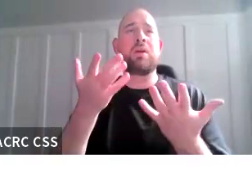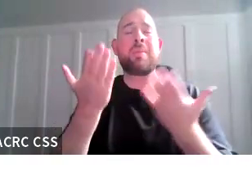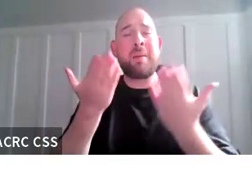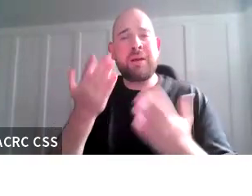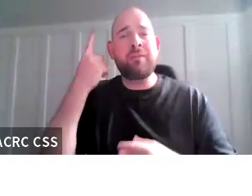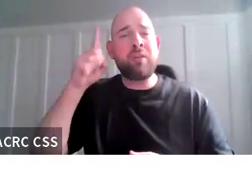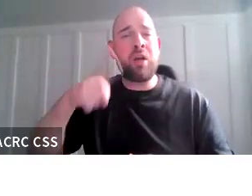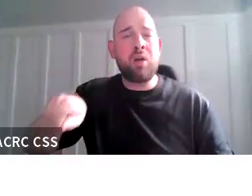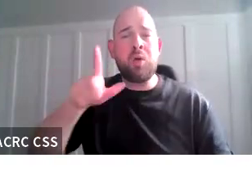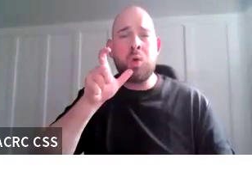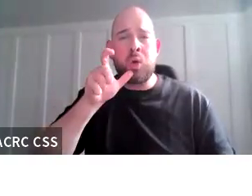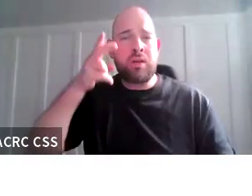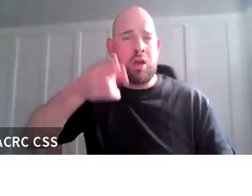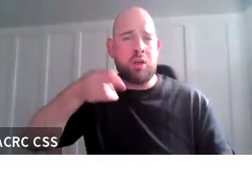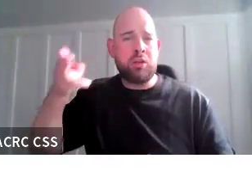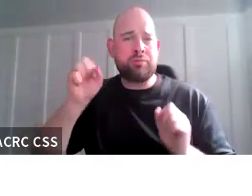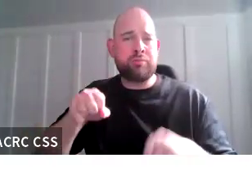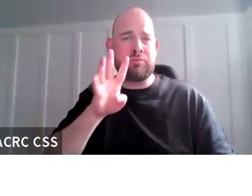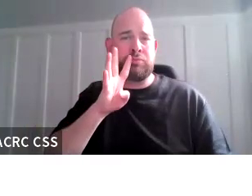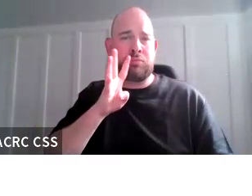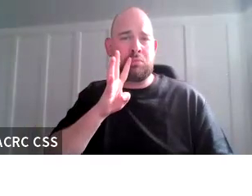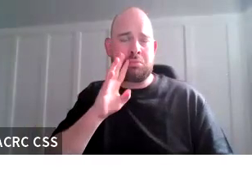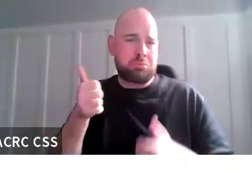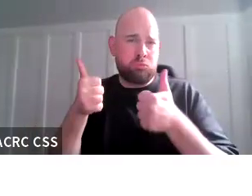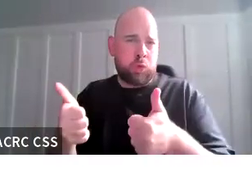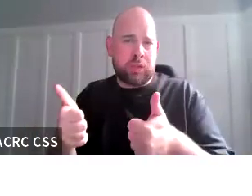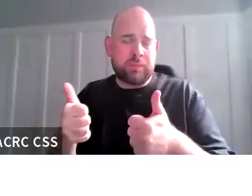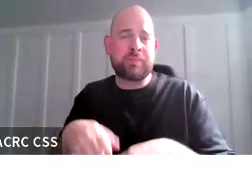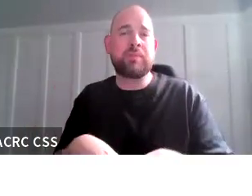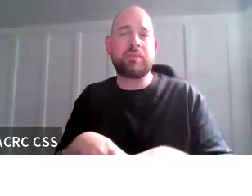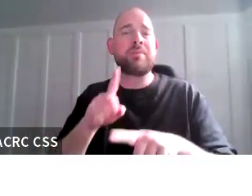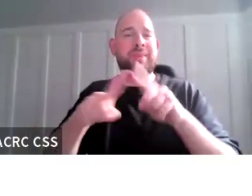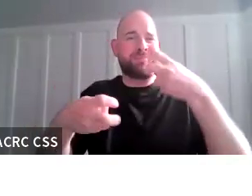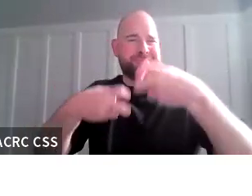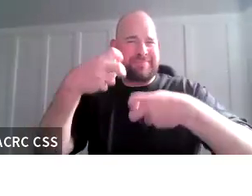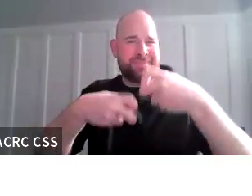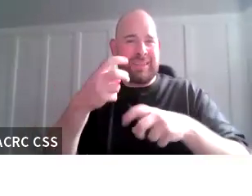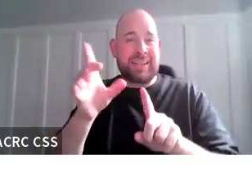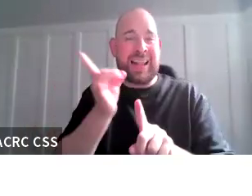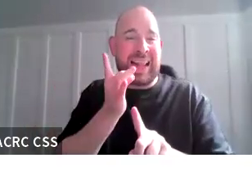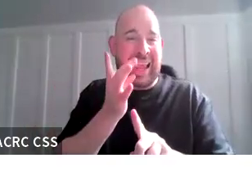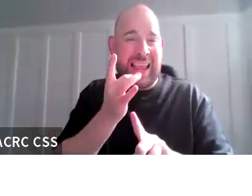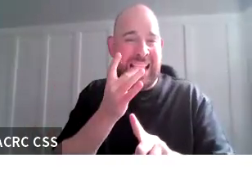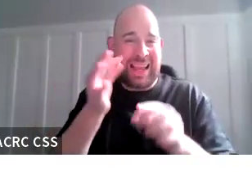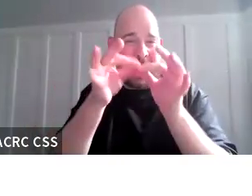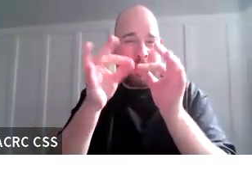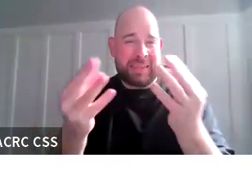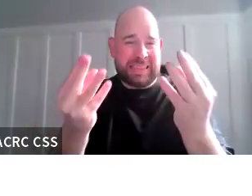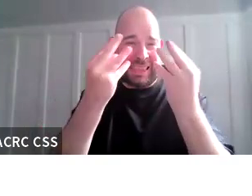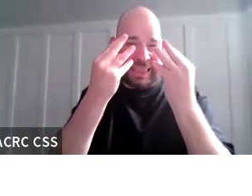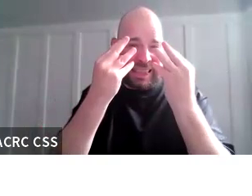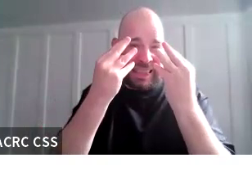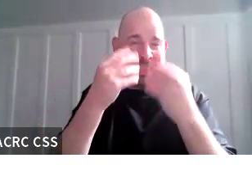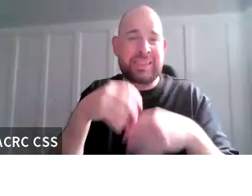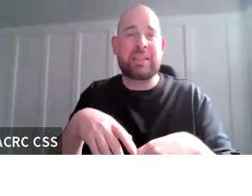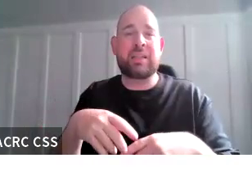words happening around me. How am I going to respond? So this could be good for hard of hearing people who have the ability to speak, who went through